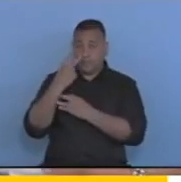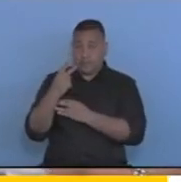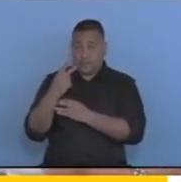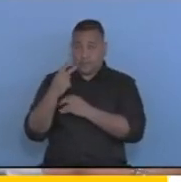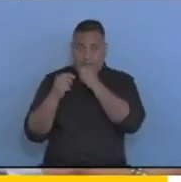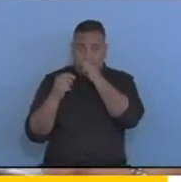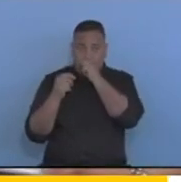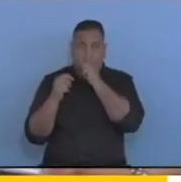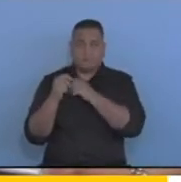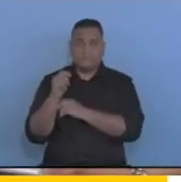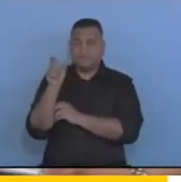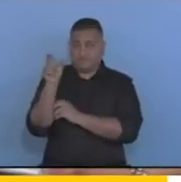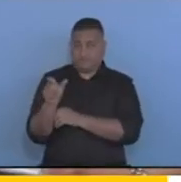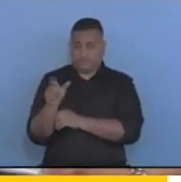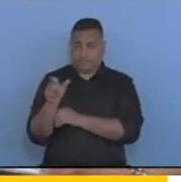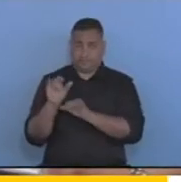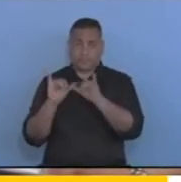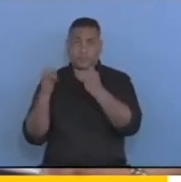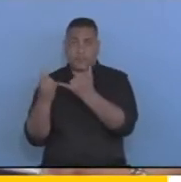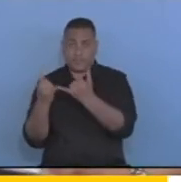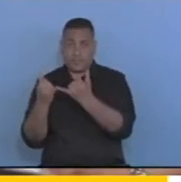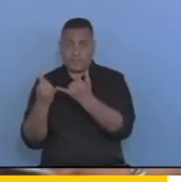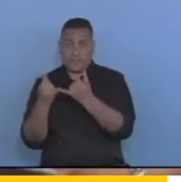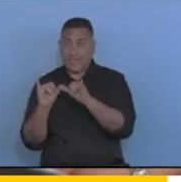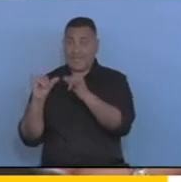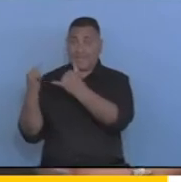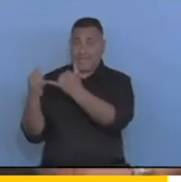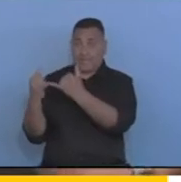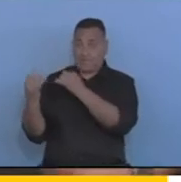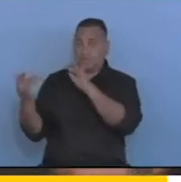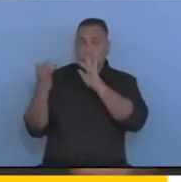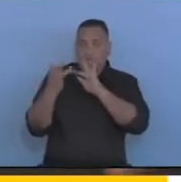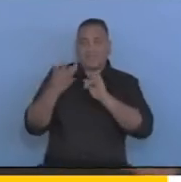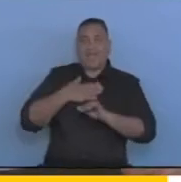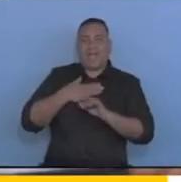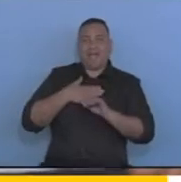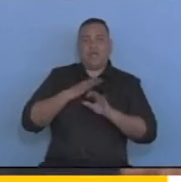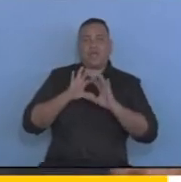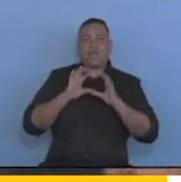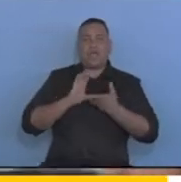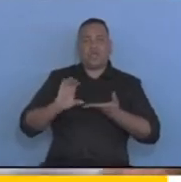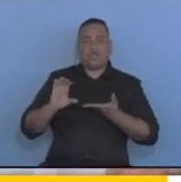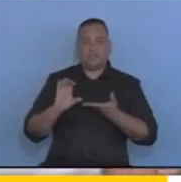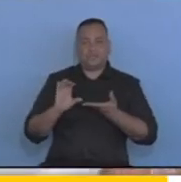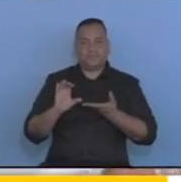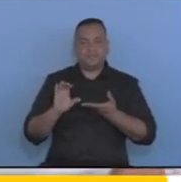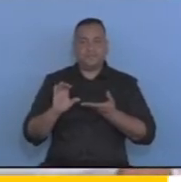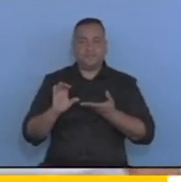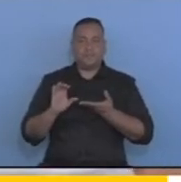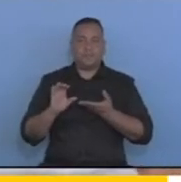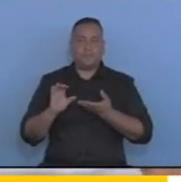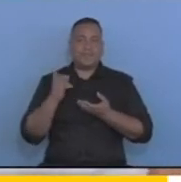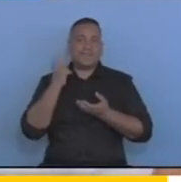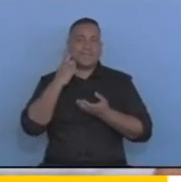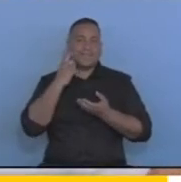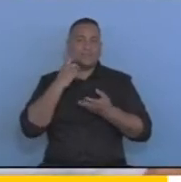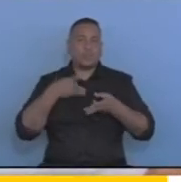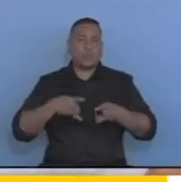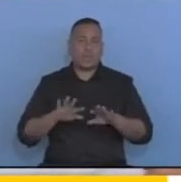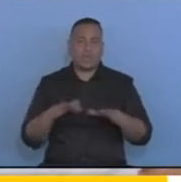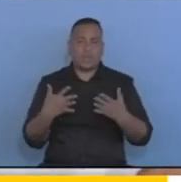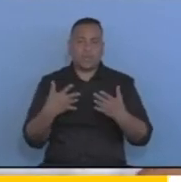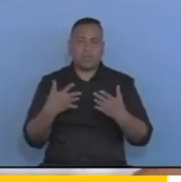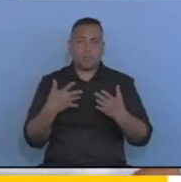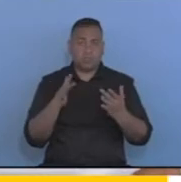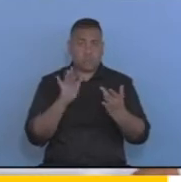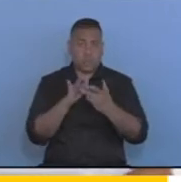and they'll send you to Northlink for the training. All right. So all those avenues are currently available. So one easy way to do it, I mean, it can contact you, easiest can get a sort of